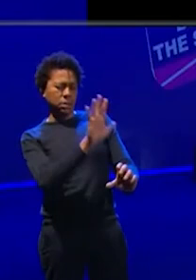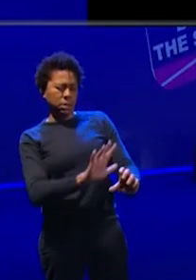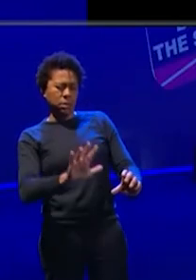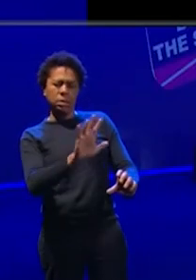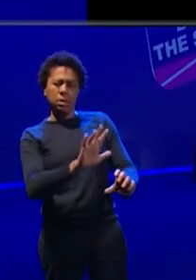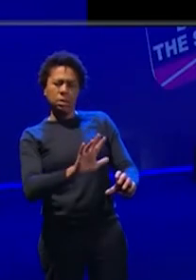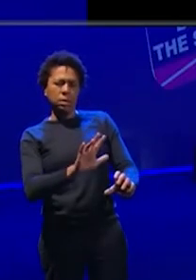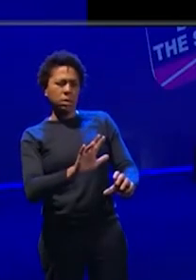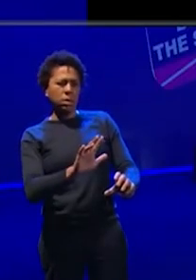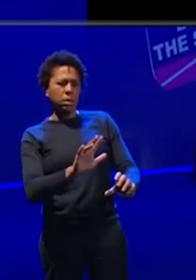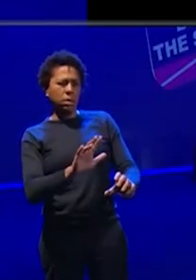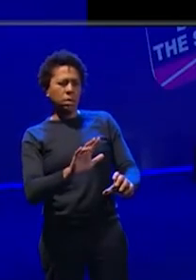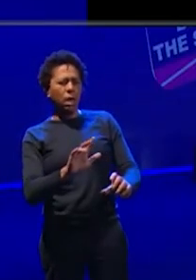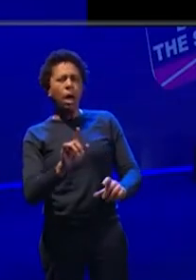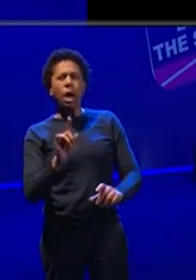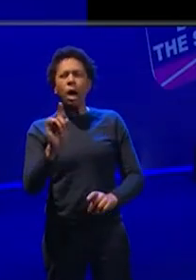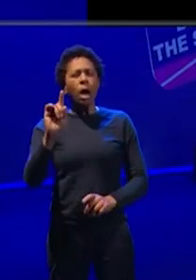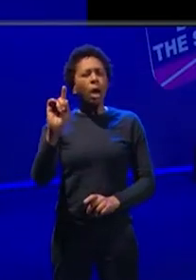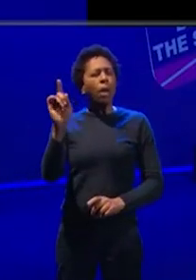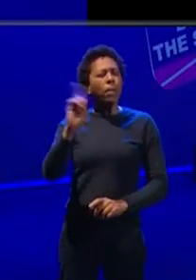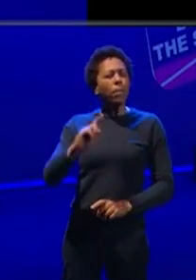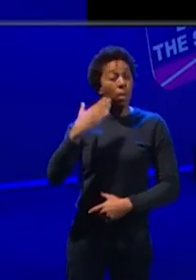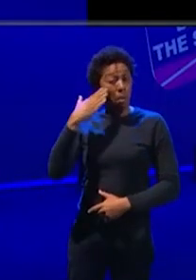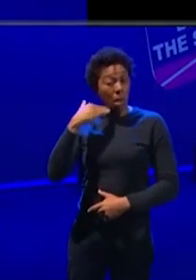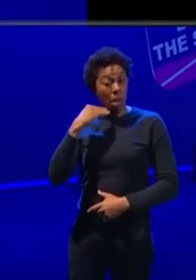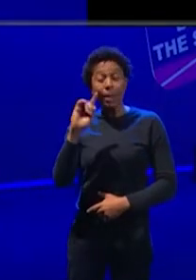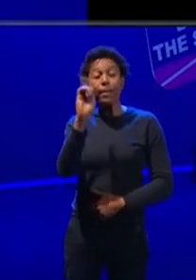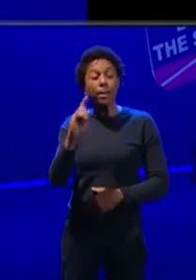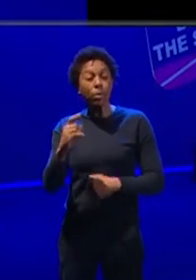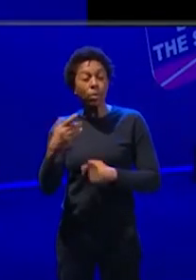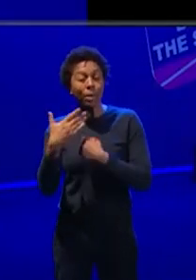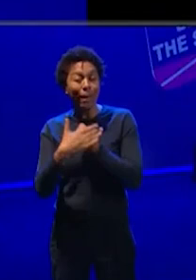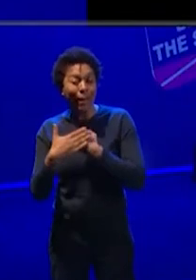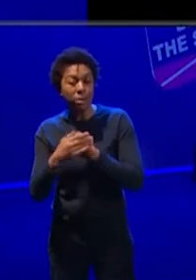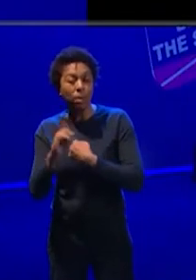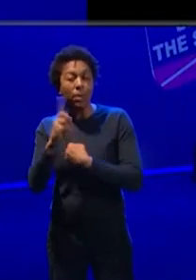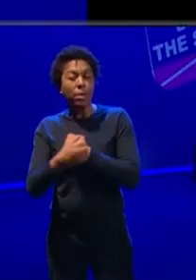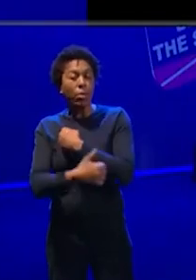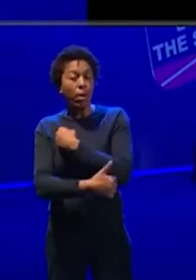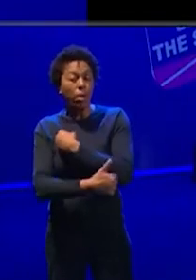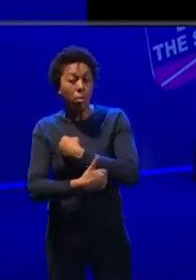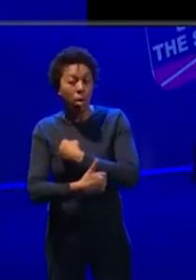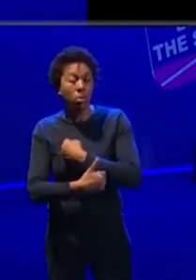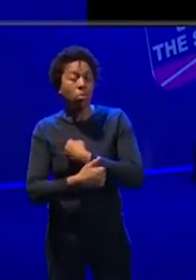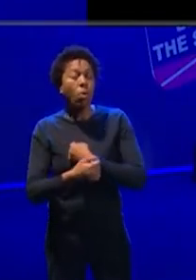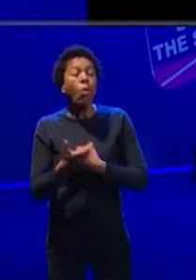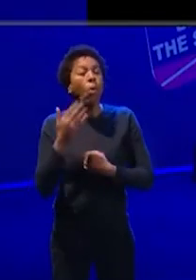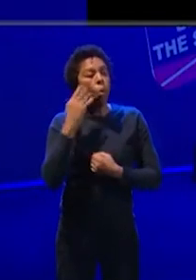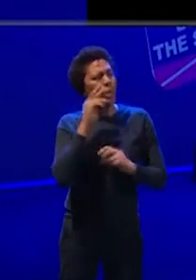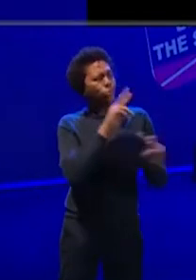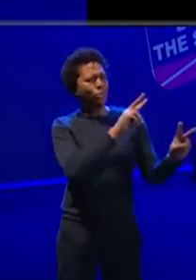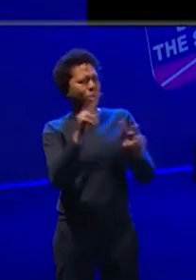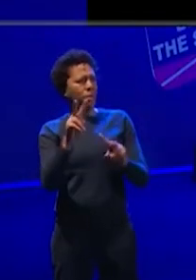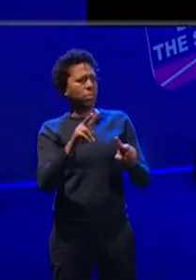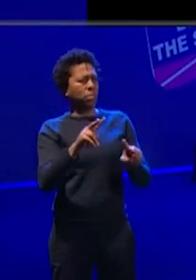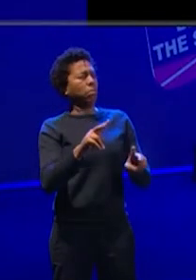global majority folks on stage and the, or in the up on their feet in the rehearsal hall, and the faces